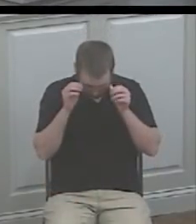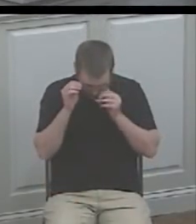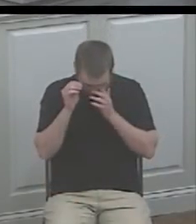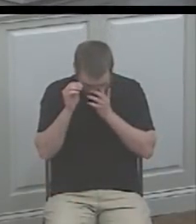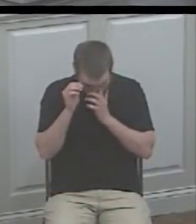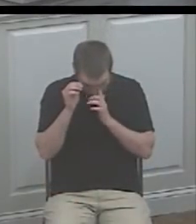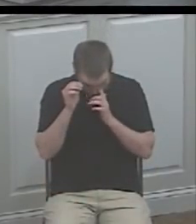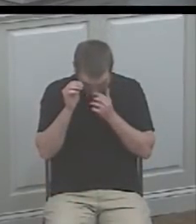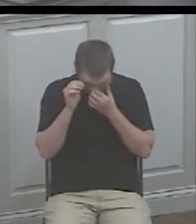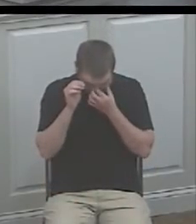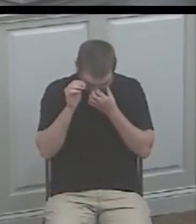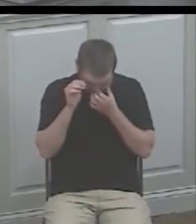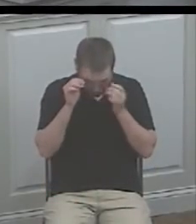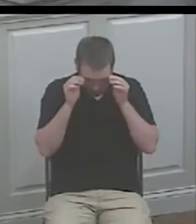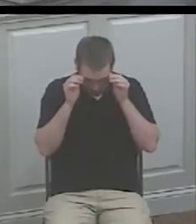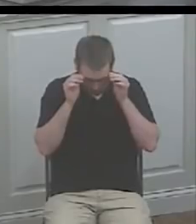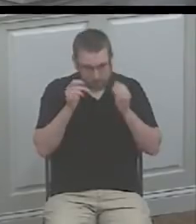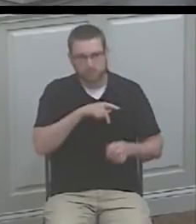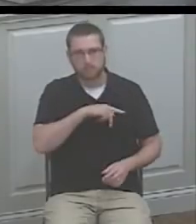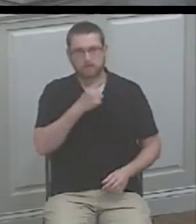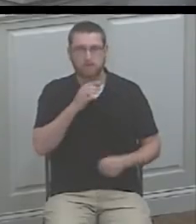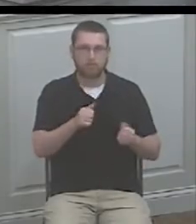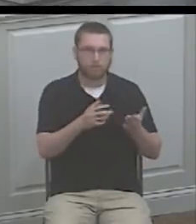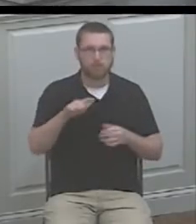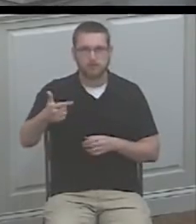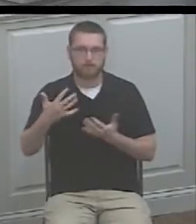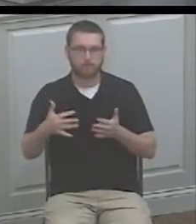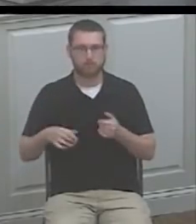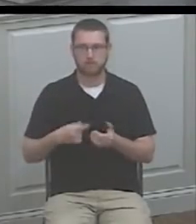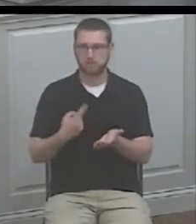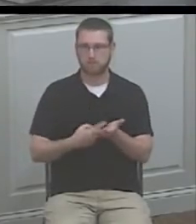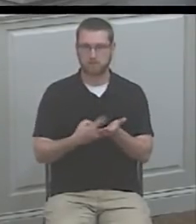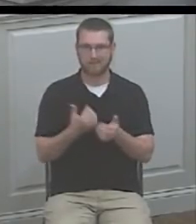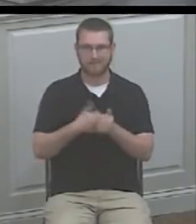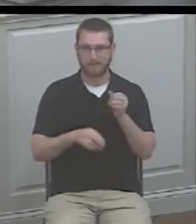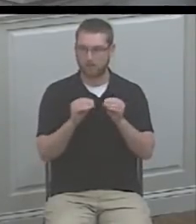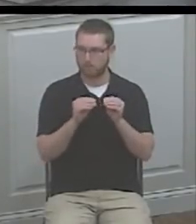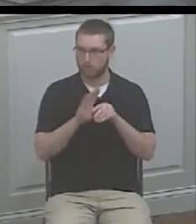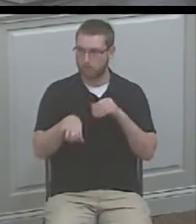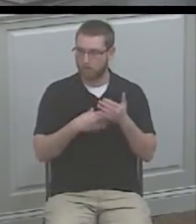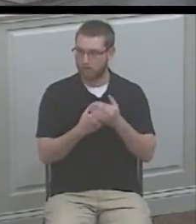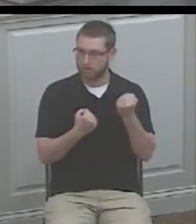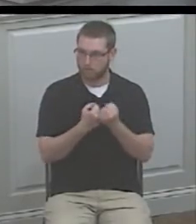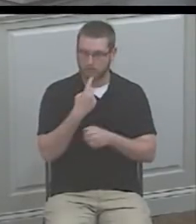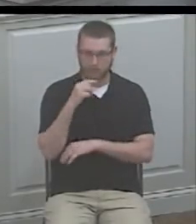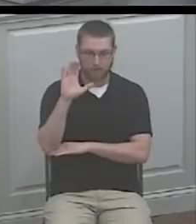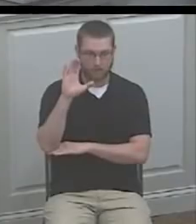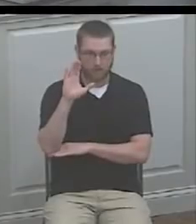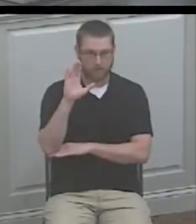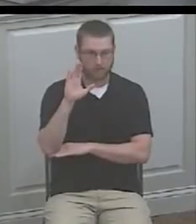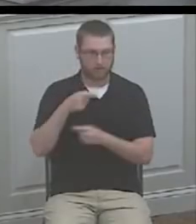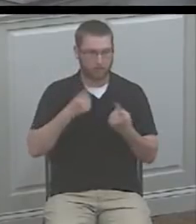So we have motion and second. Any further discussion? Seeing none, Chair call the question. All in favor of the motion, say aye. Aye. Opposed,